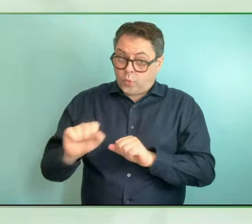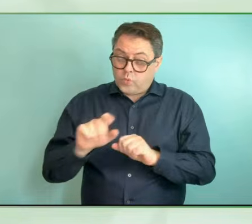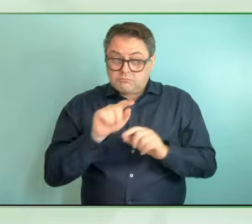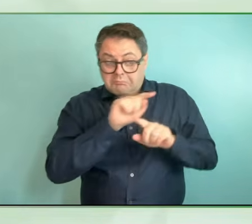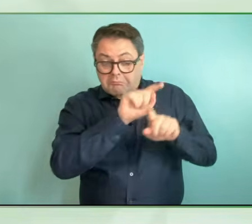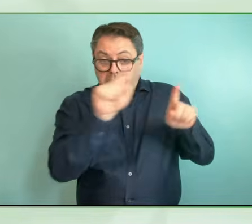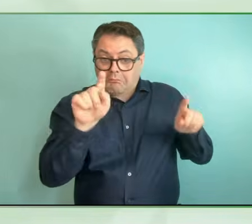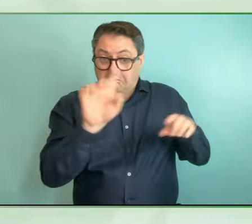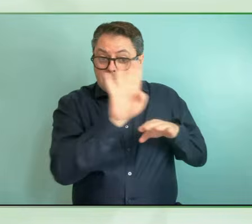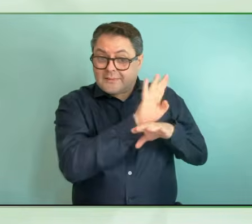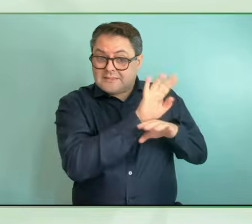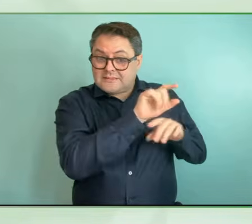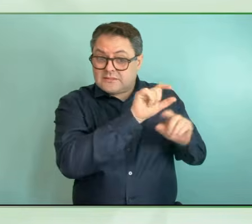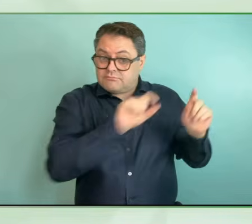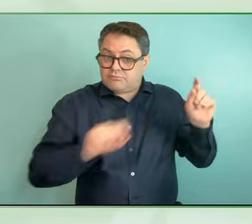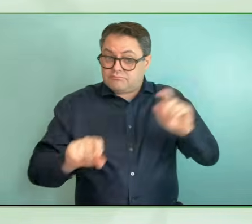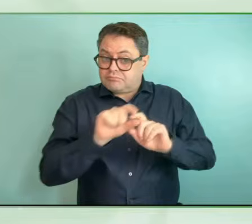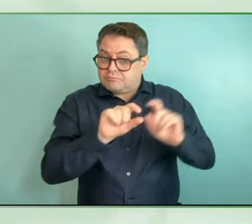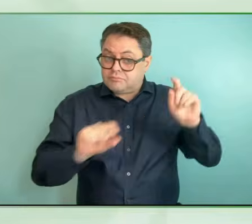really an option?